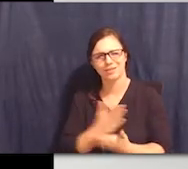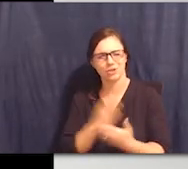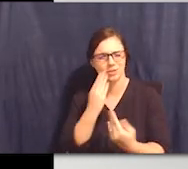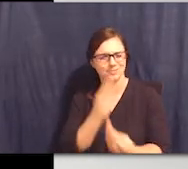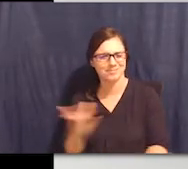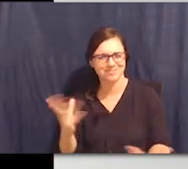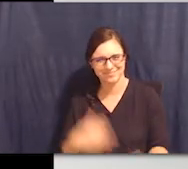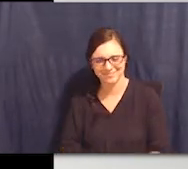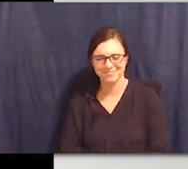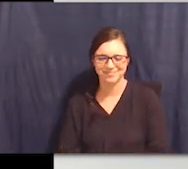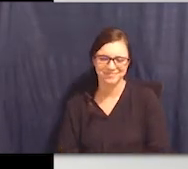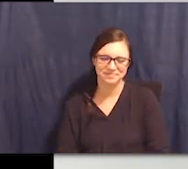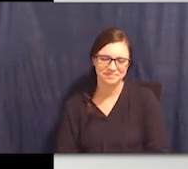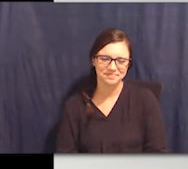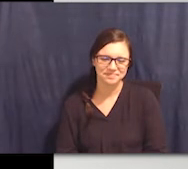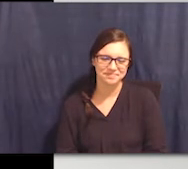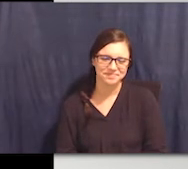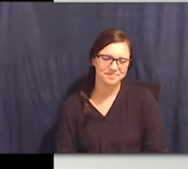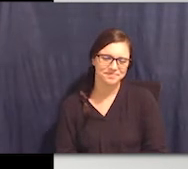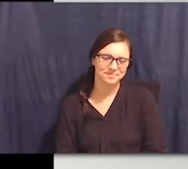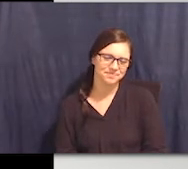guys.